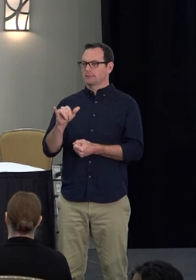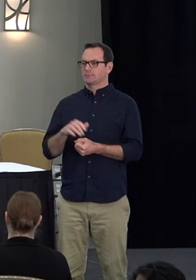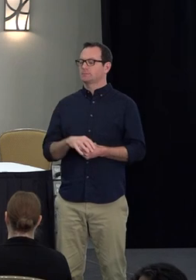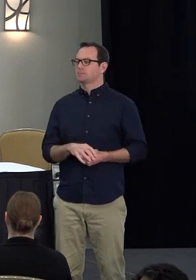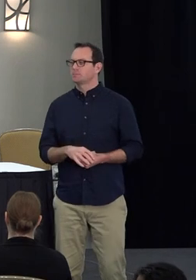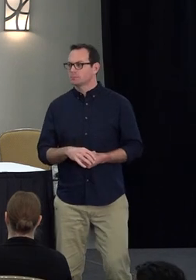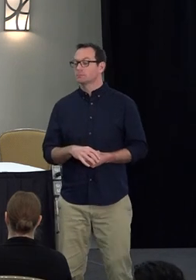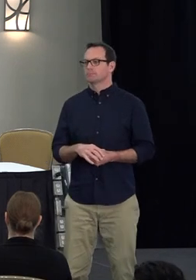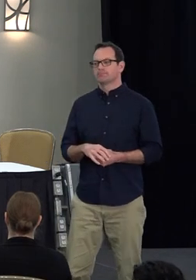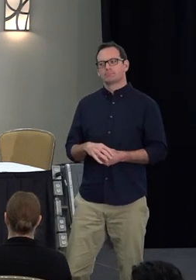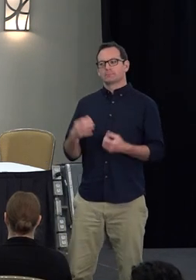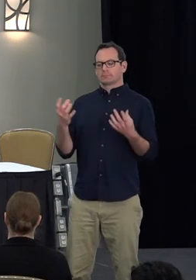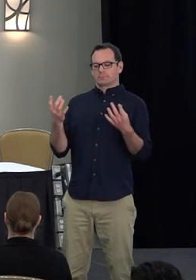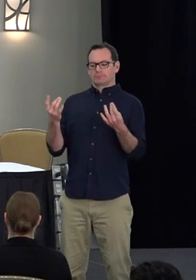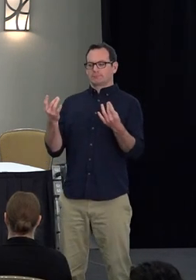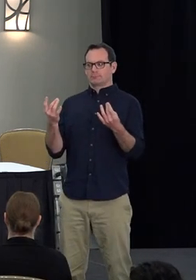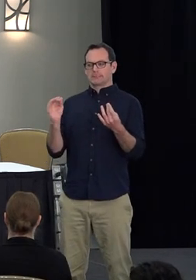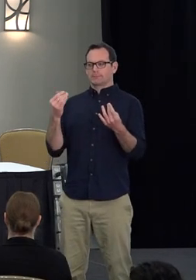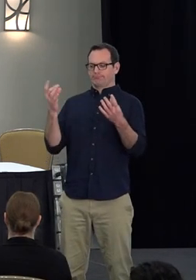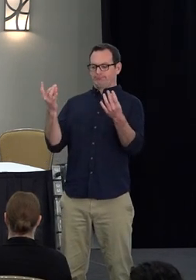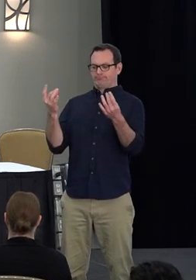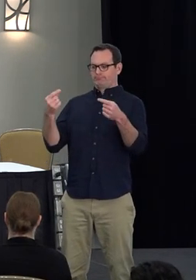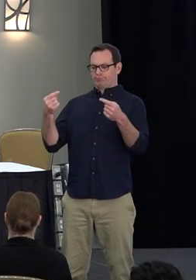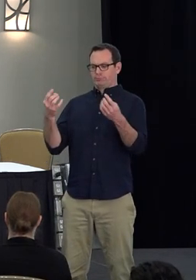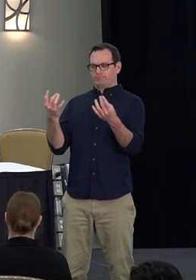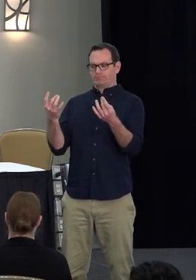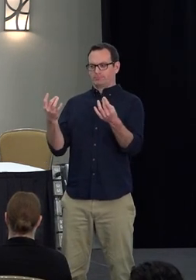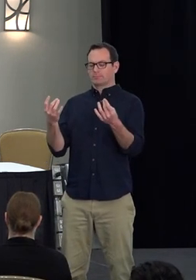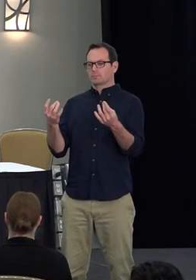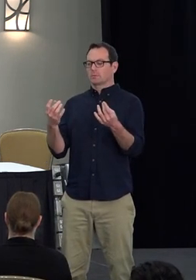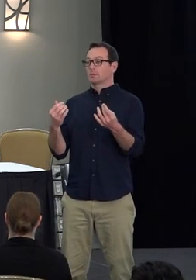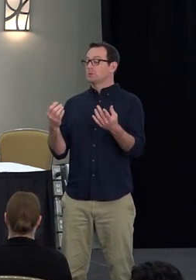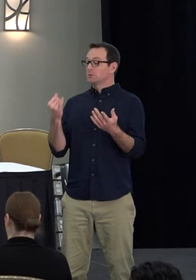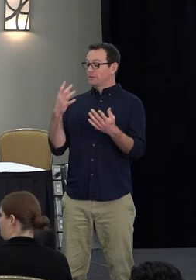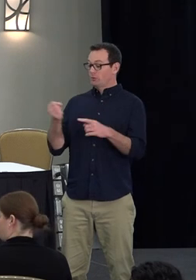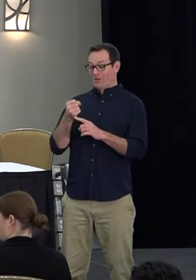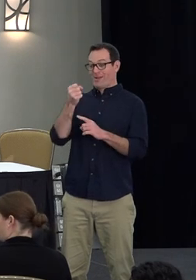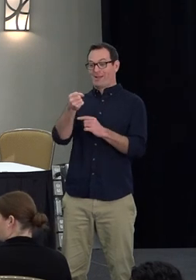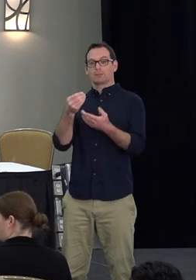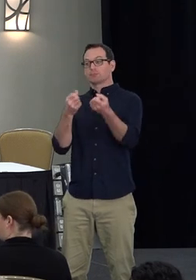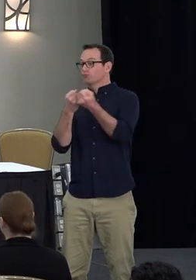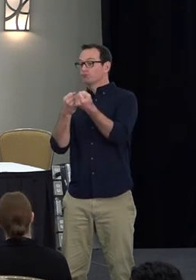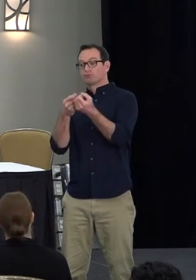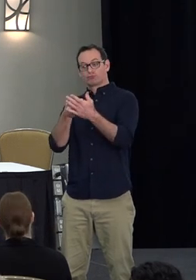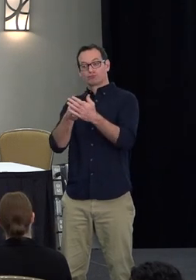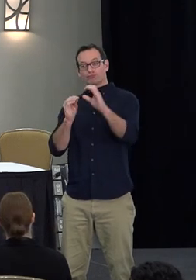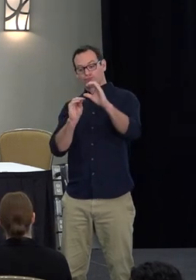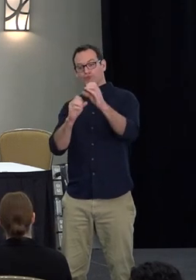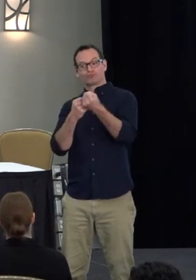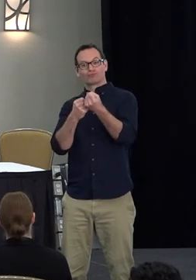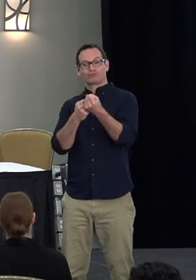There's some controversy around wage subsidies and the idea that once the subsidy is over, the person